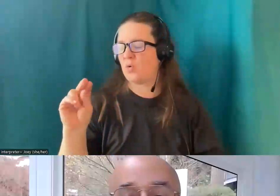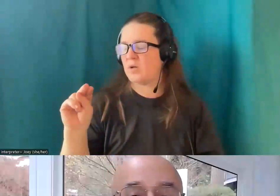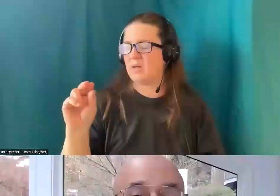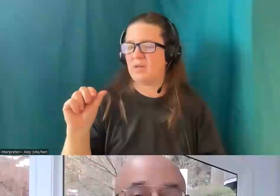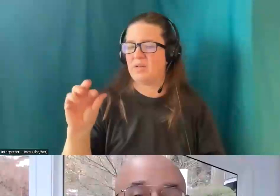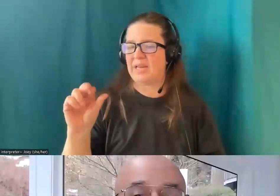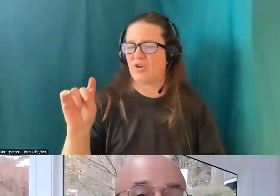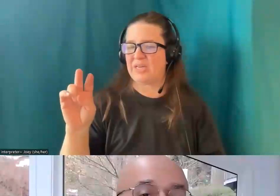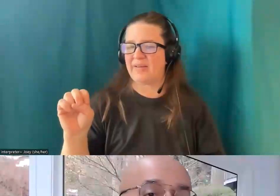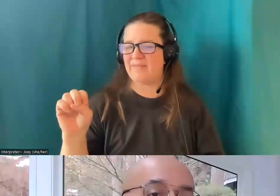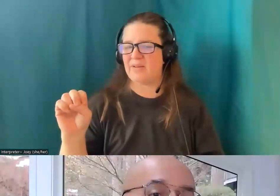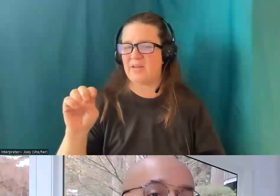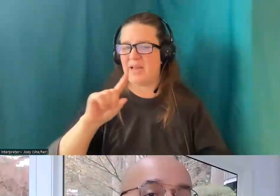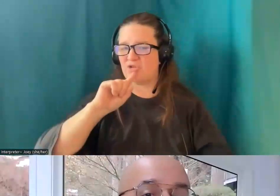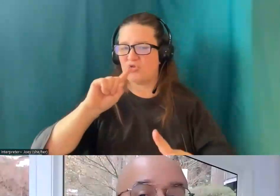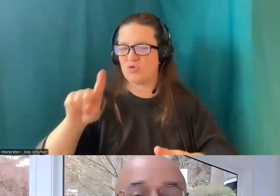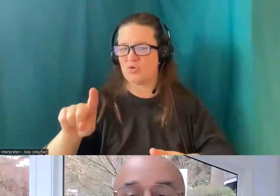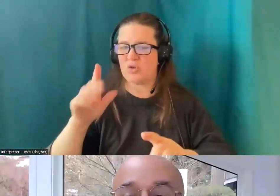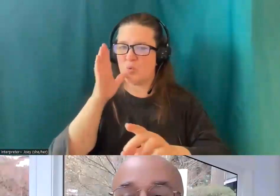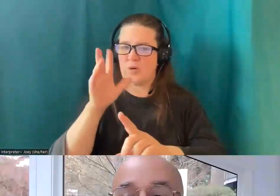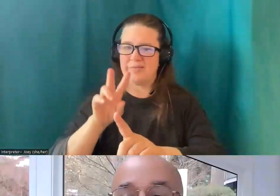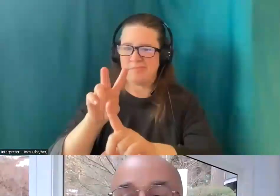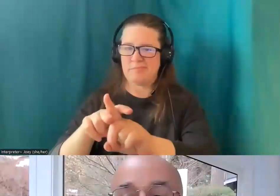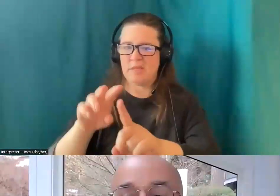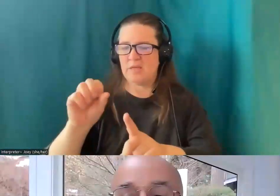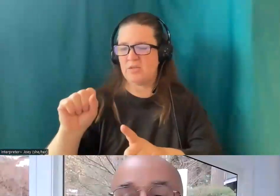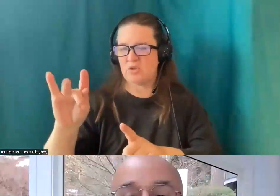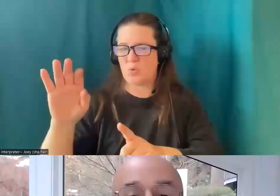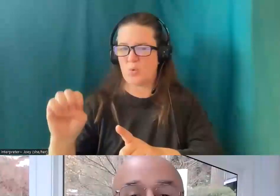one form of bias against people who don't speak English fluently.